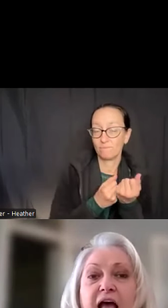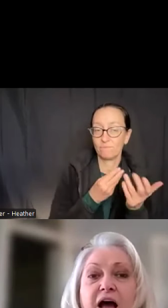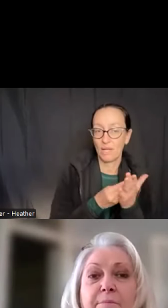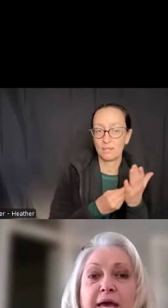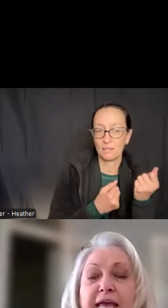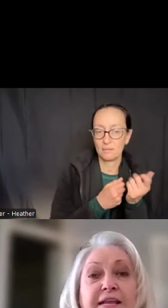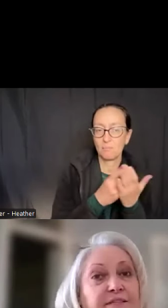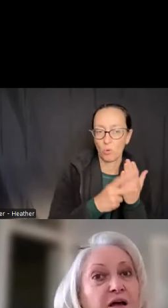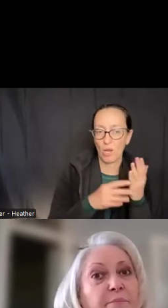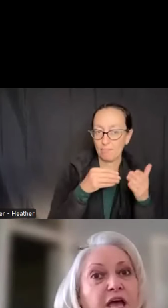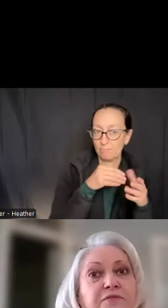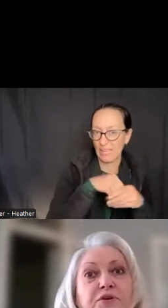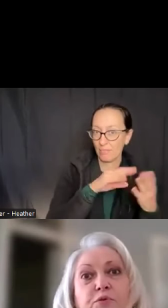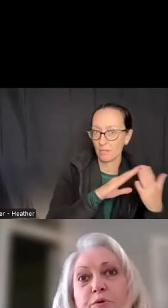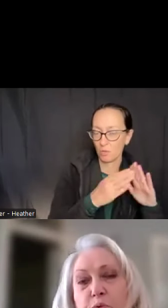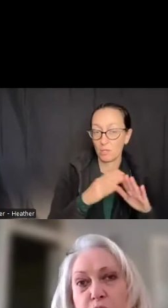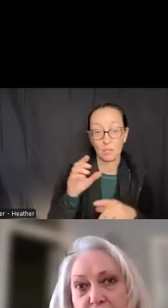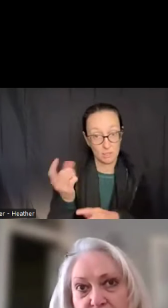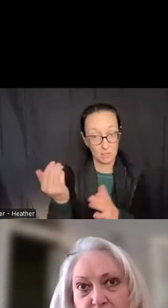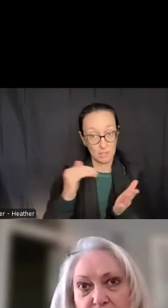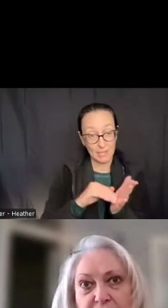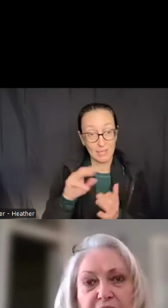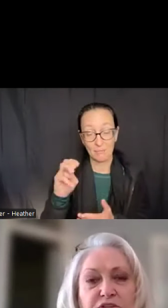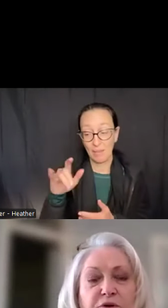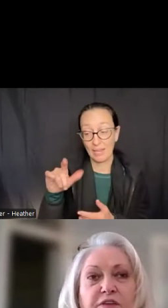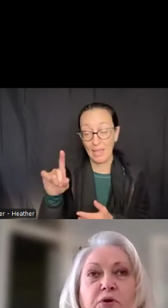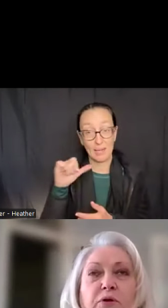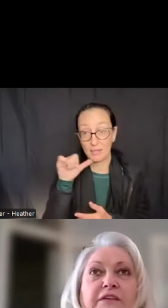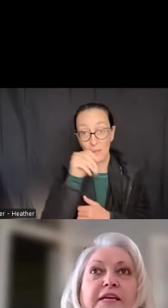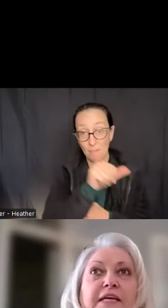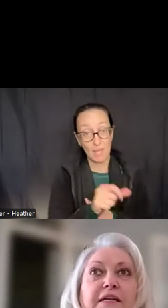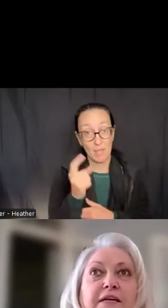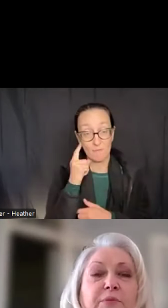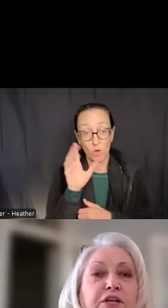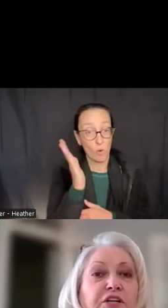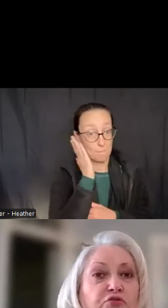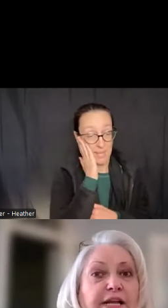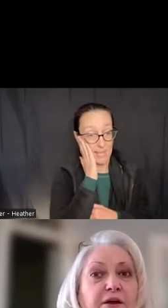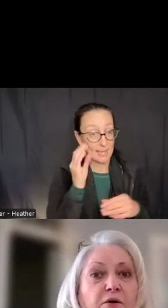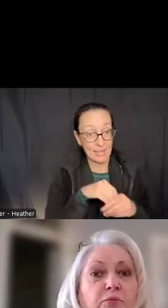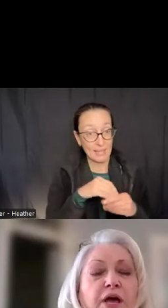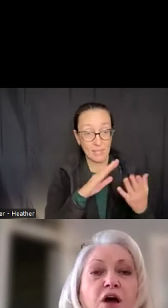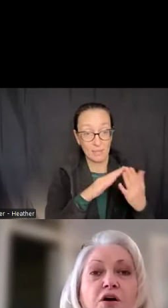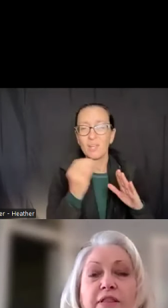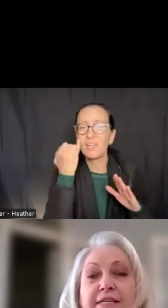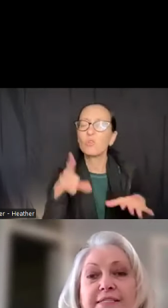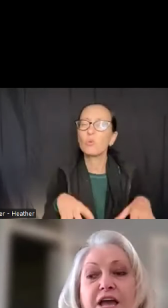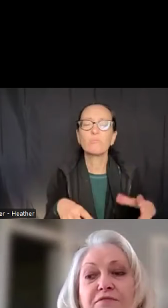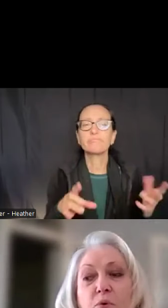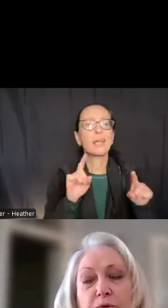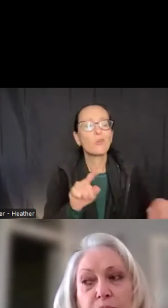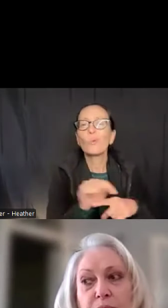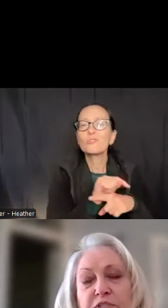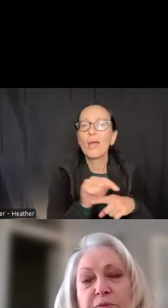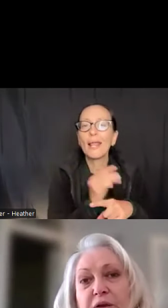again, Medicaid does not pay for your room and board in the community. So if you're living in a community training home, let's